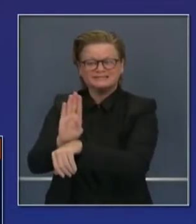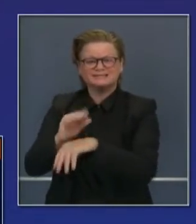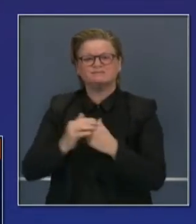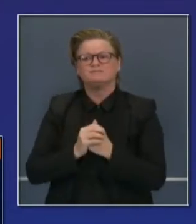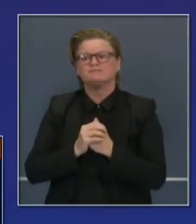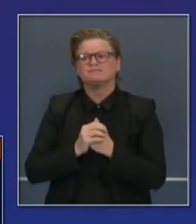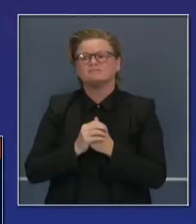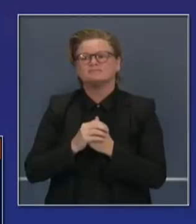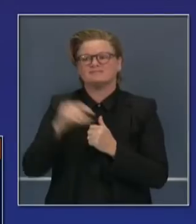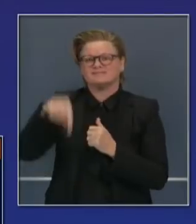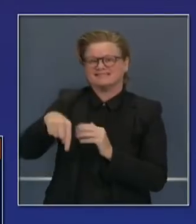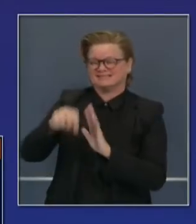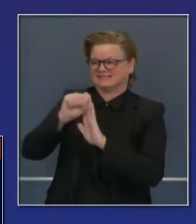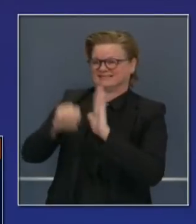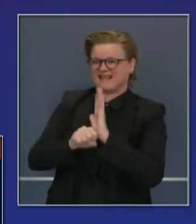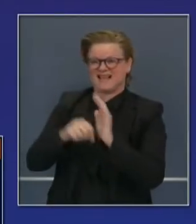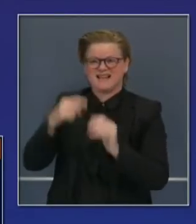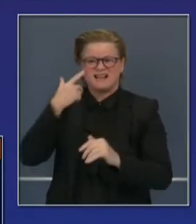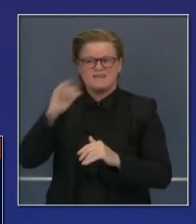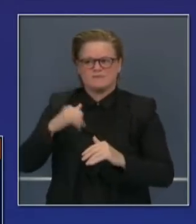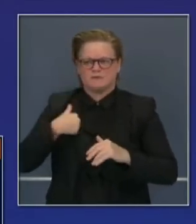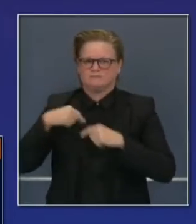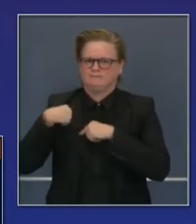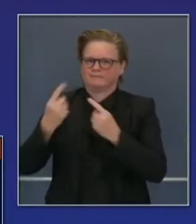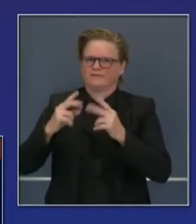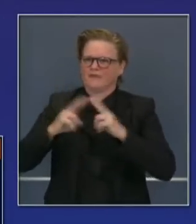state has been active in providing